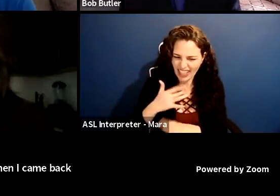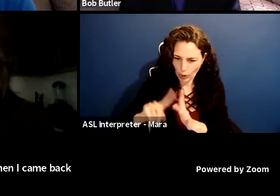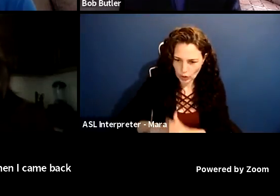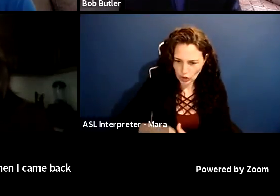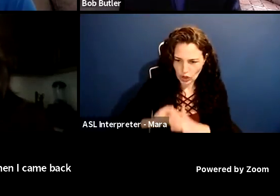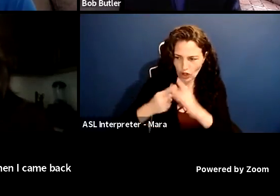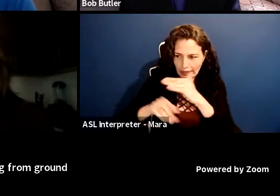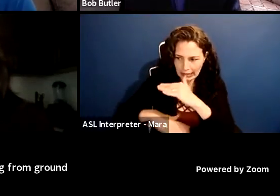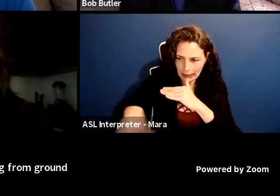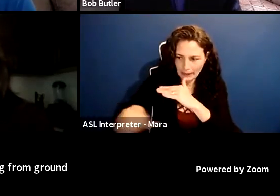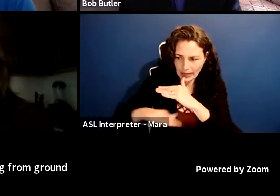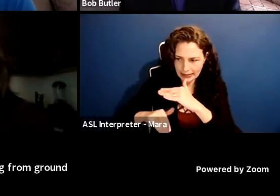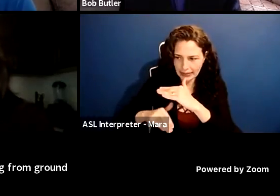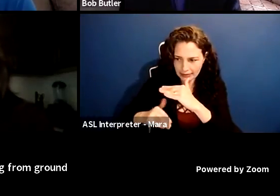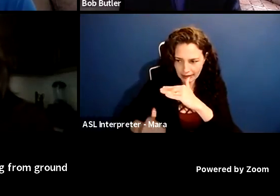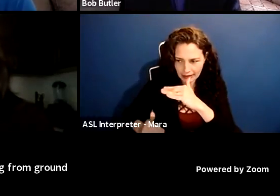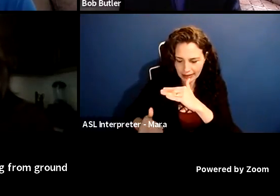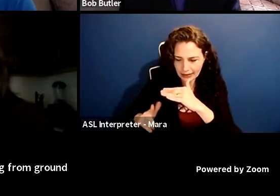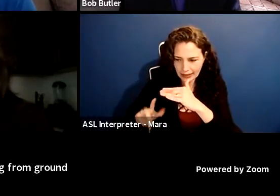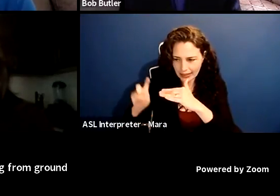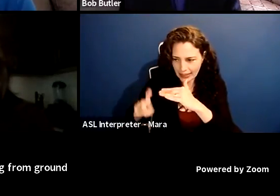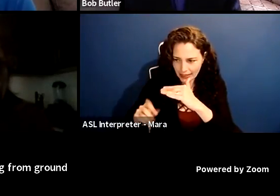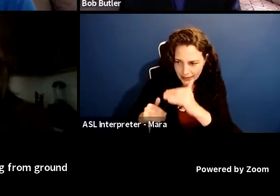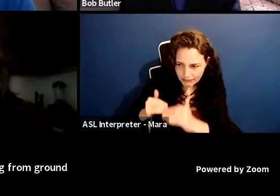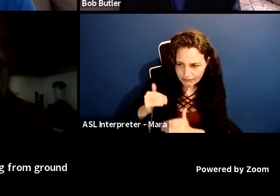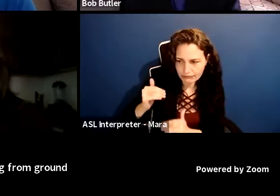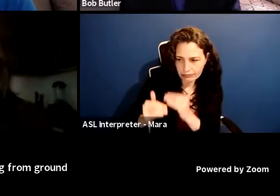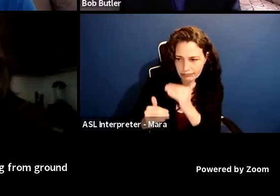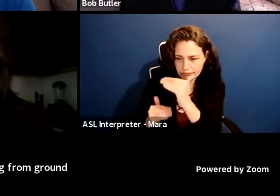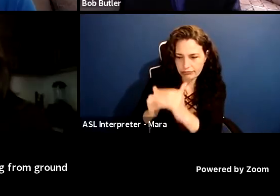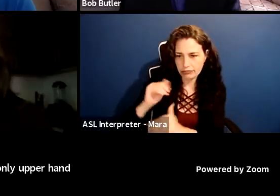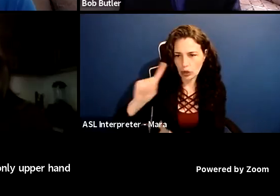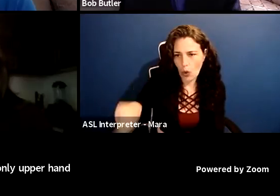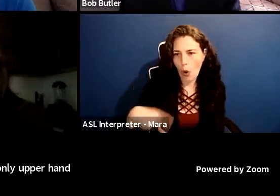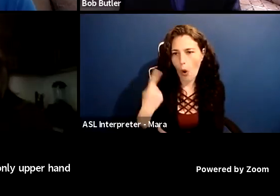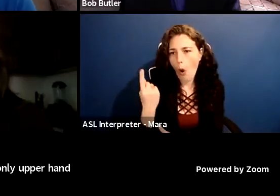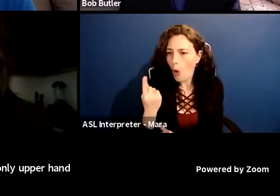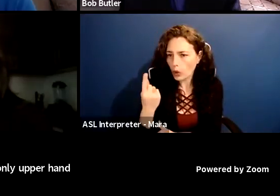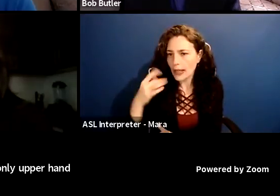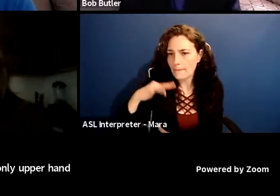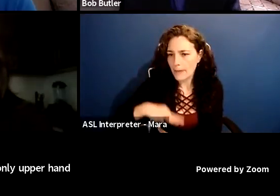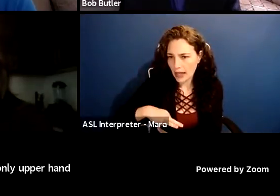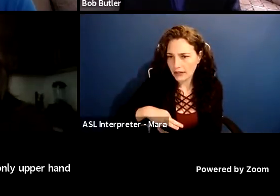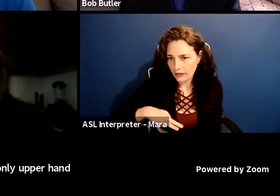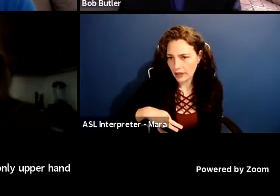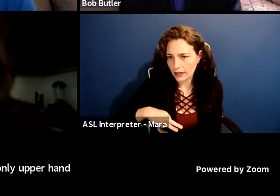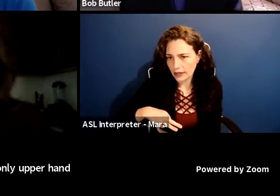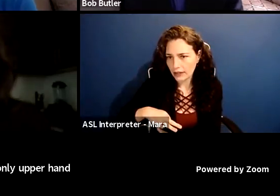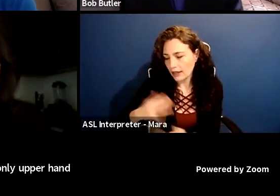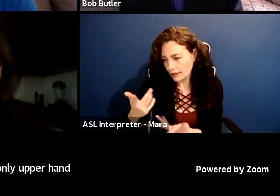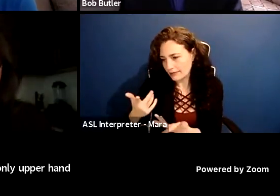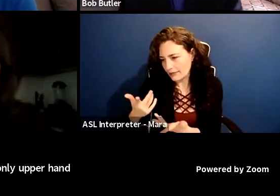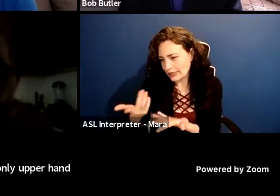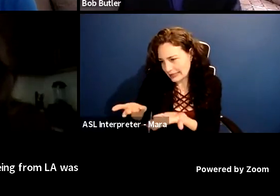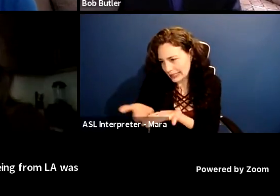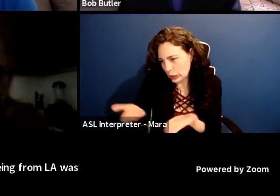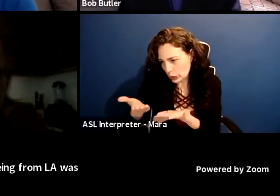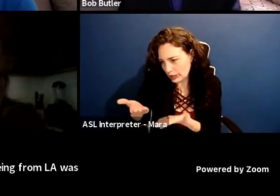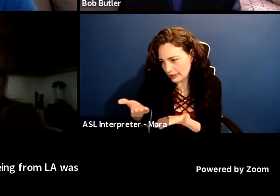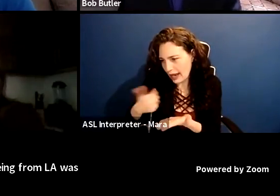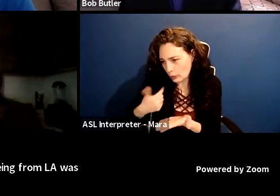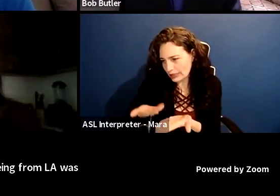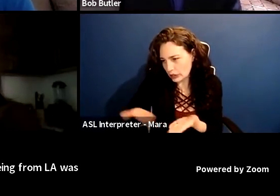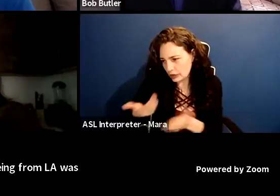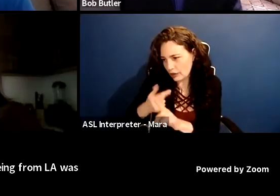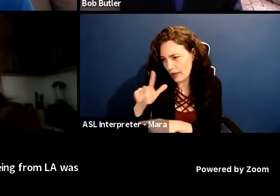The only really upper hand that I had starting this job being from LA is that I could stay with family and didn't have to pay rent, which is a huge upper hand.